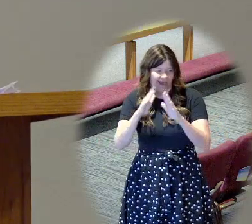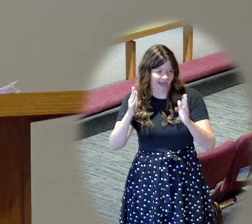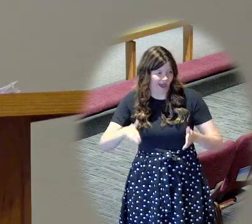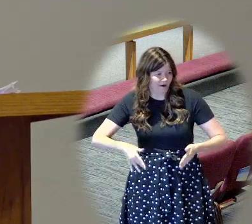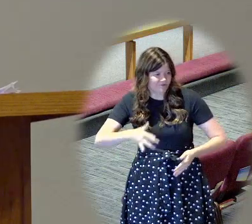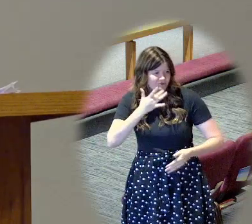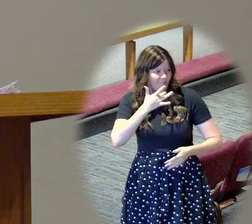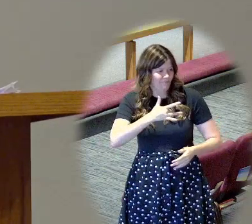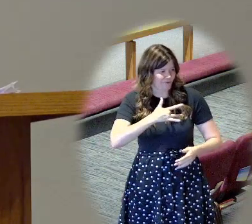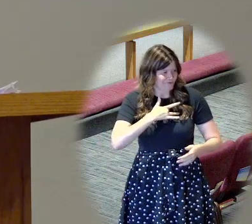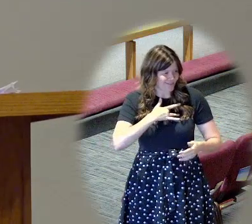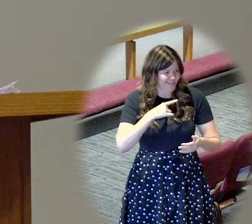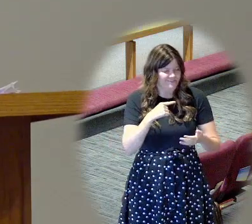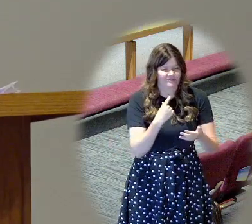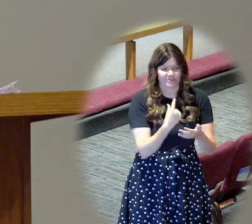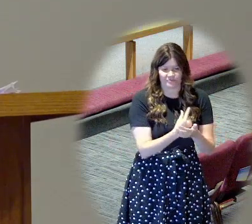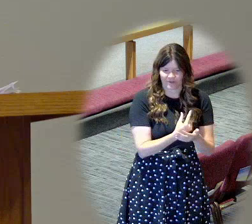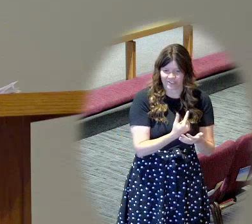Graduation.